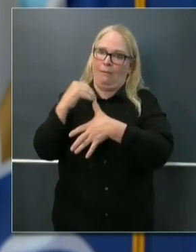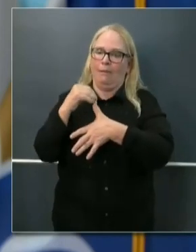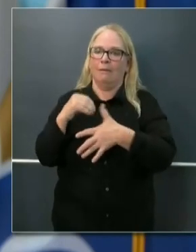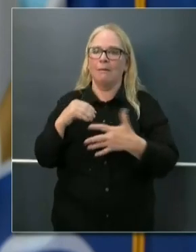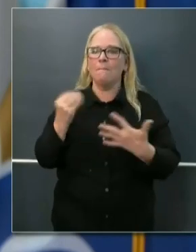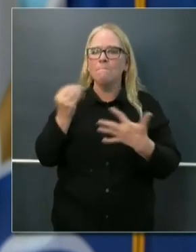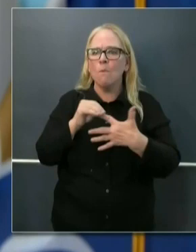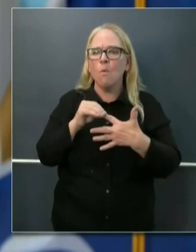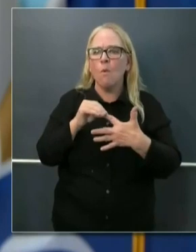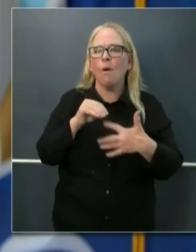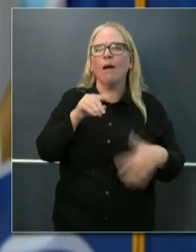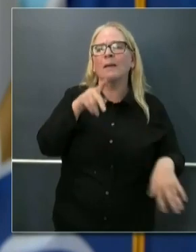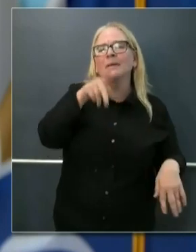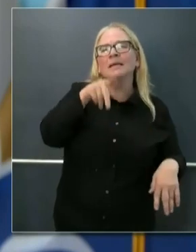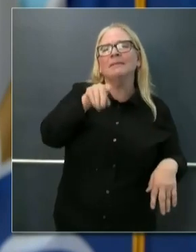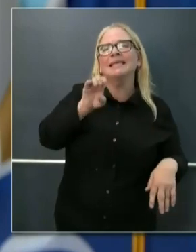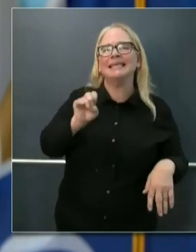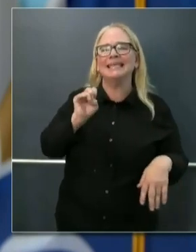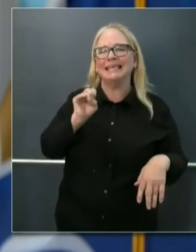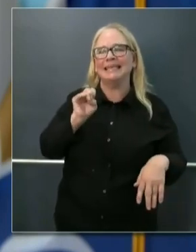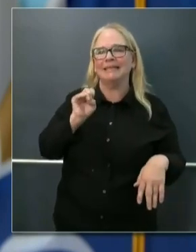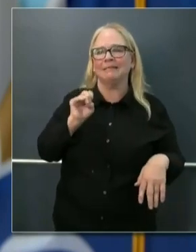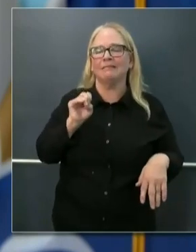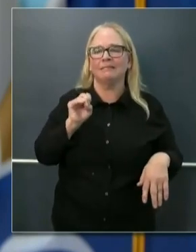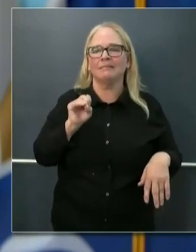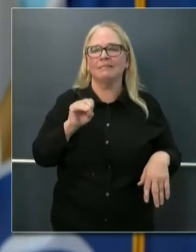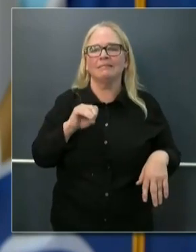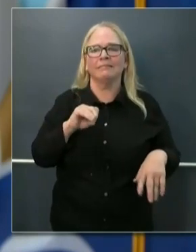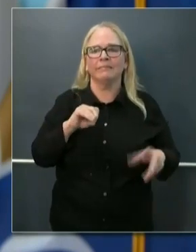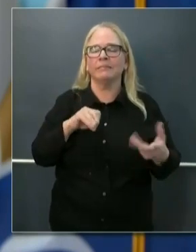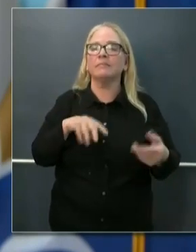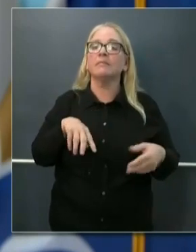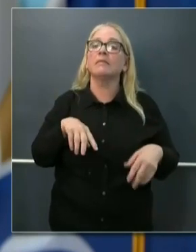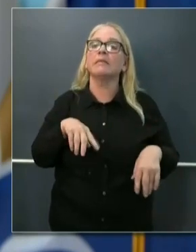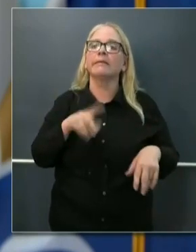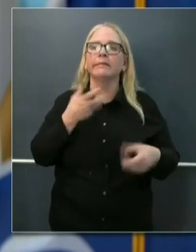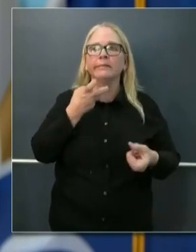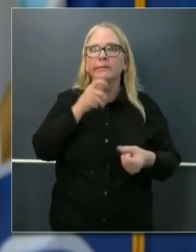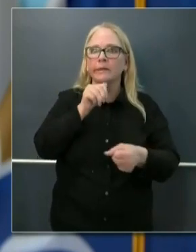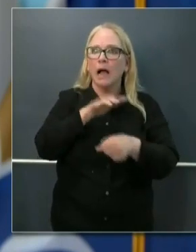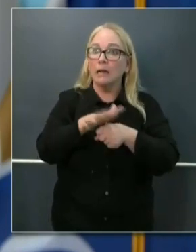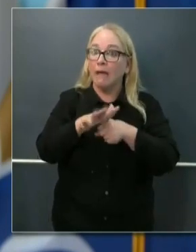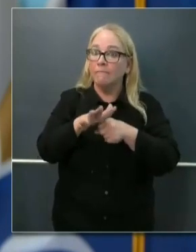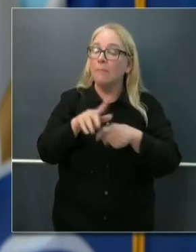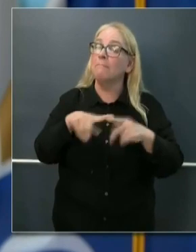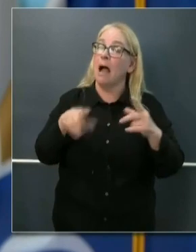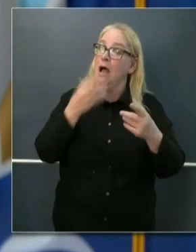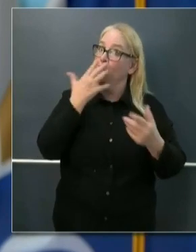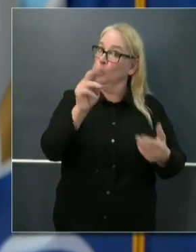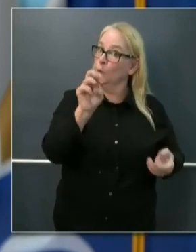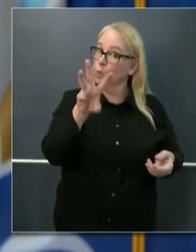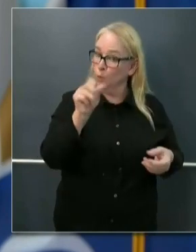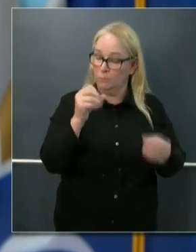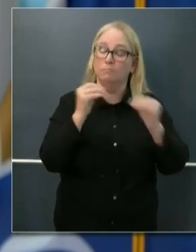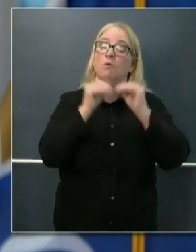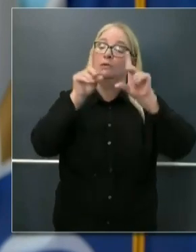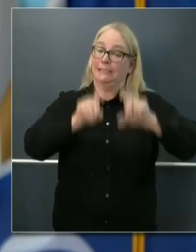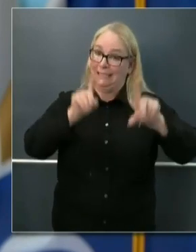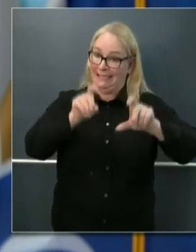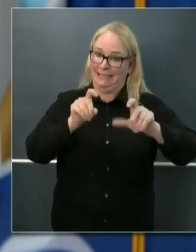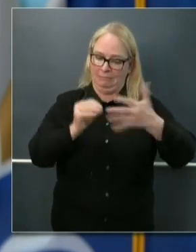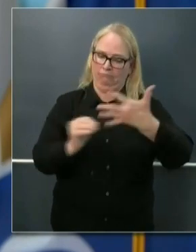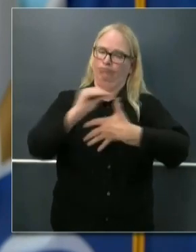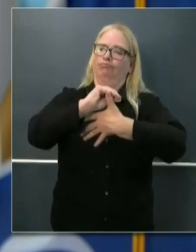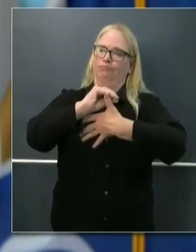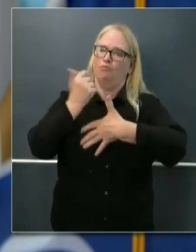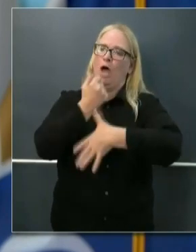PPE. And I say some because it's not nearly enough, nor, by the way, is the testing. But the good news, more testing, prioritization to the